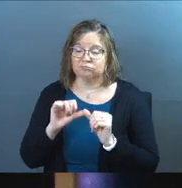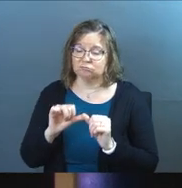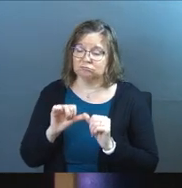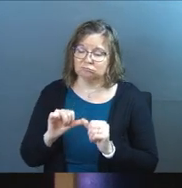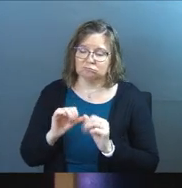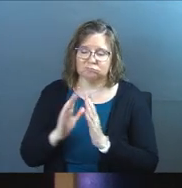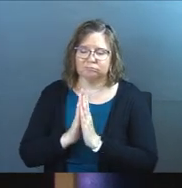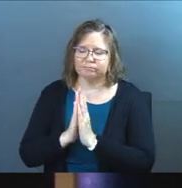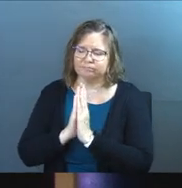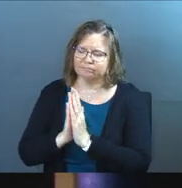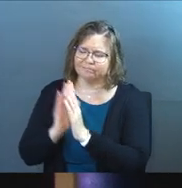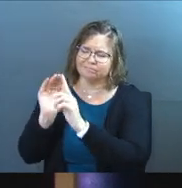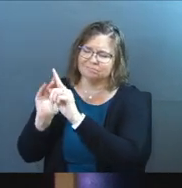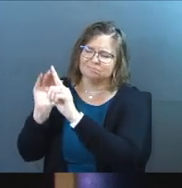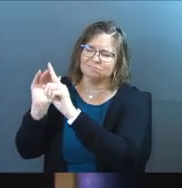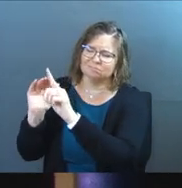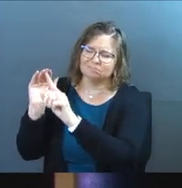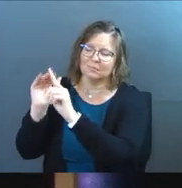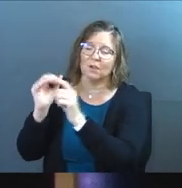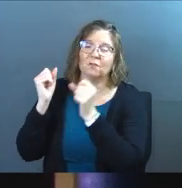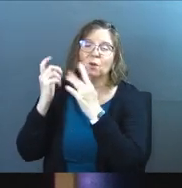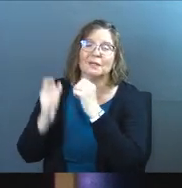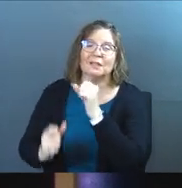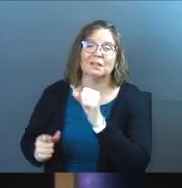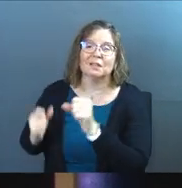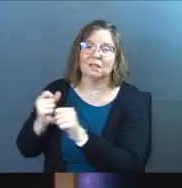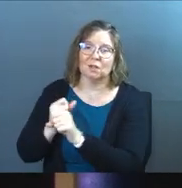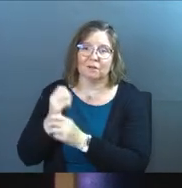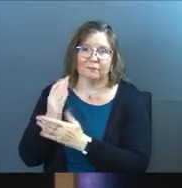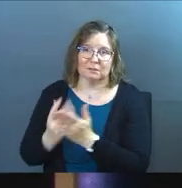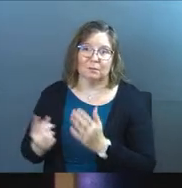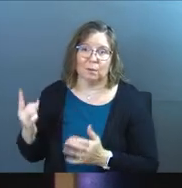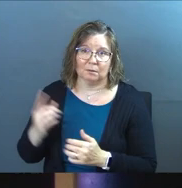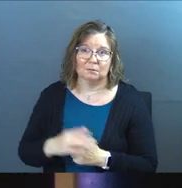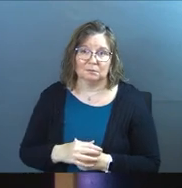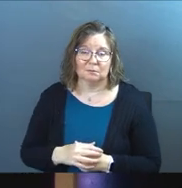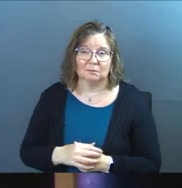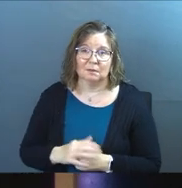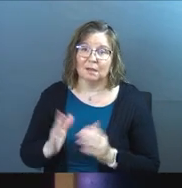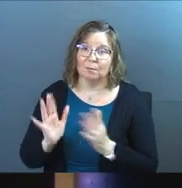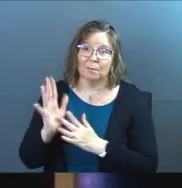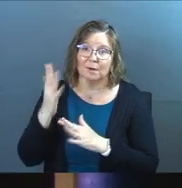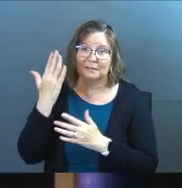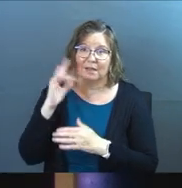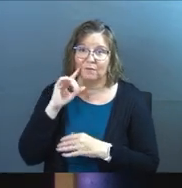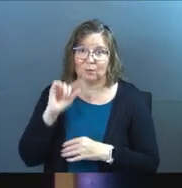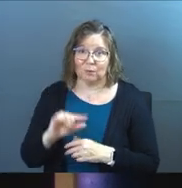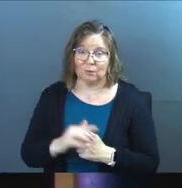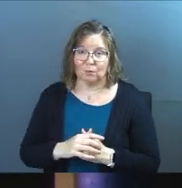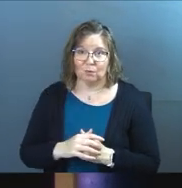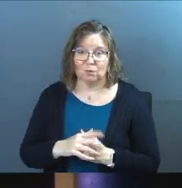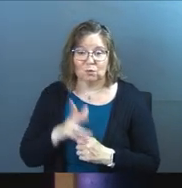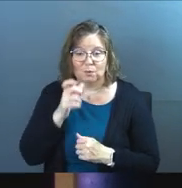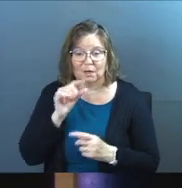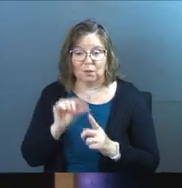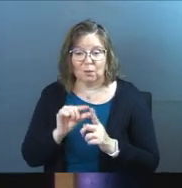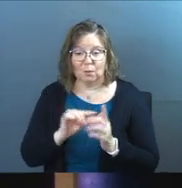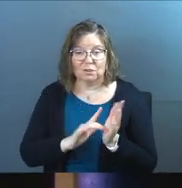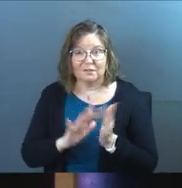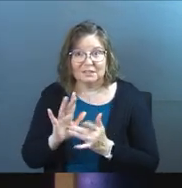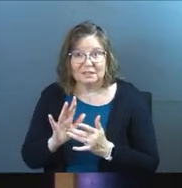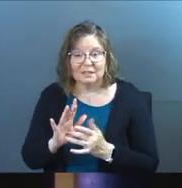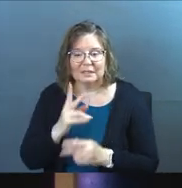you've been storming heaven for years for somebody. Praise God for you. Do you hear the words of